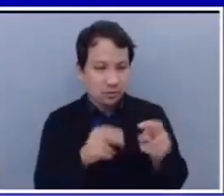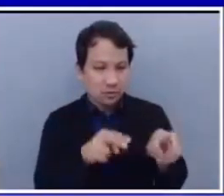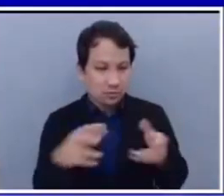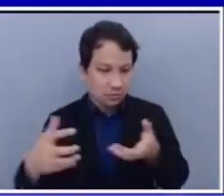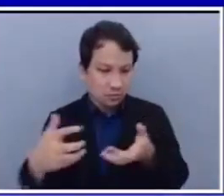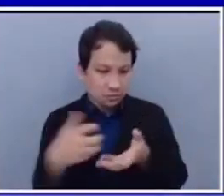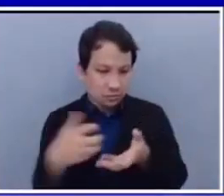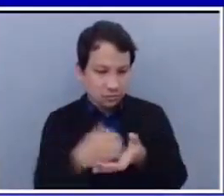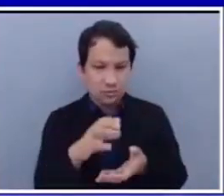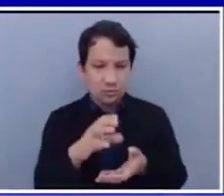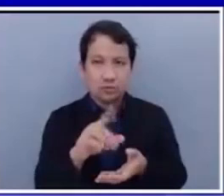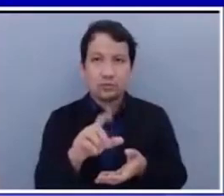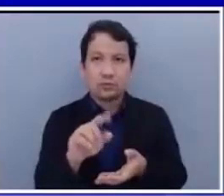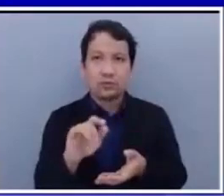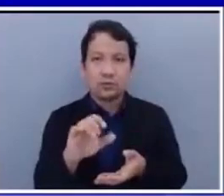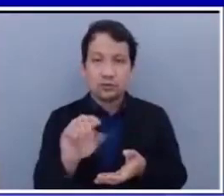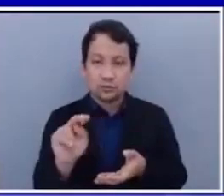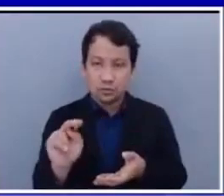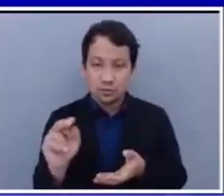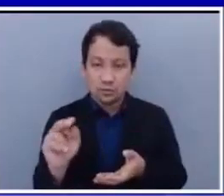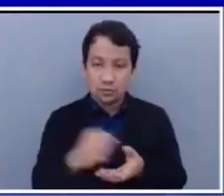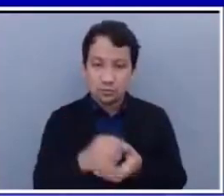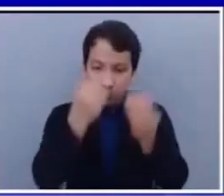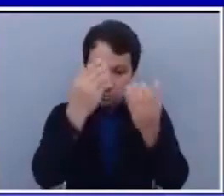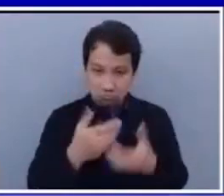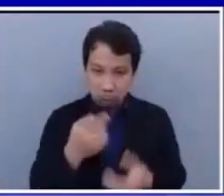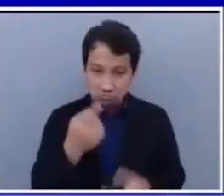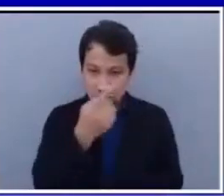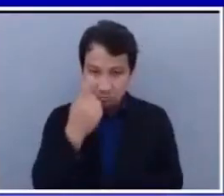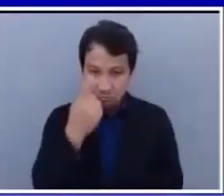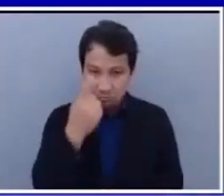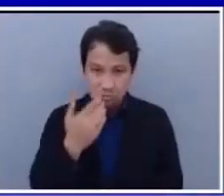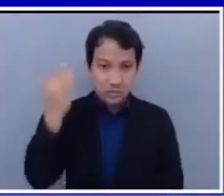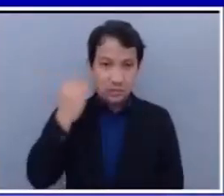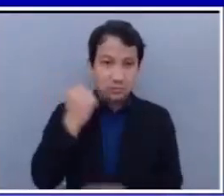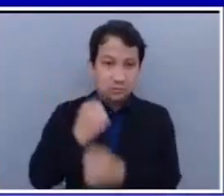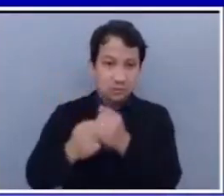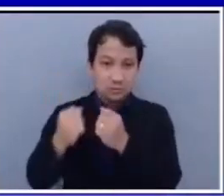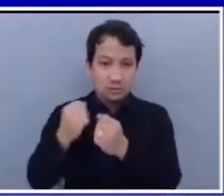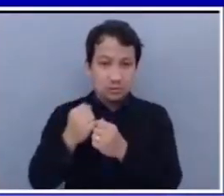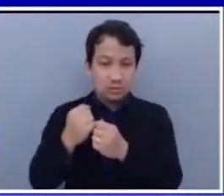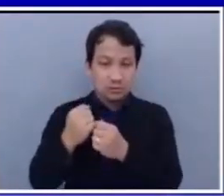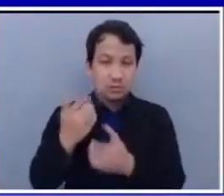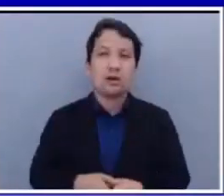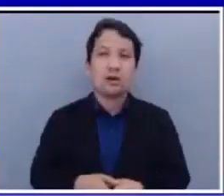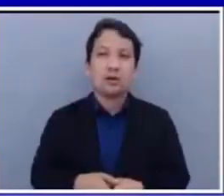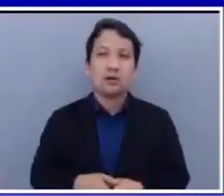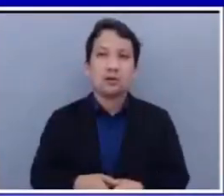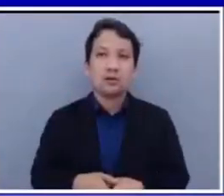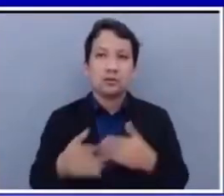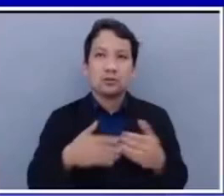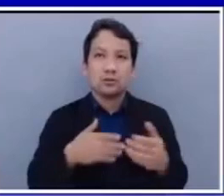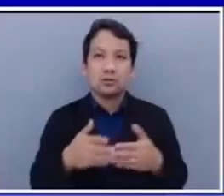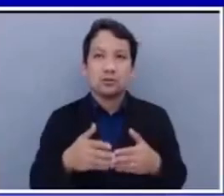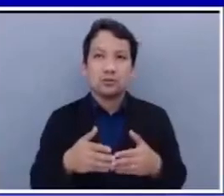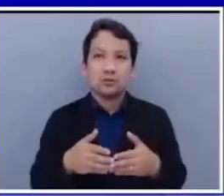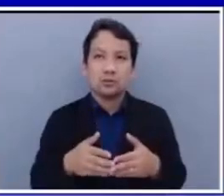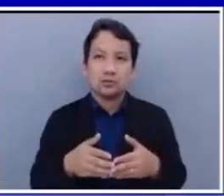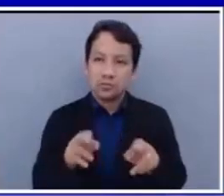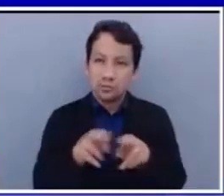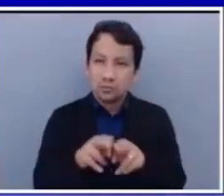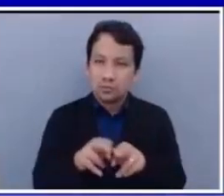reporting. But if you ask me, in the past years, kahit na yung pre-COVID, normally